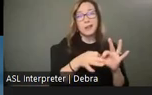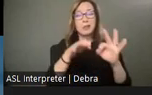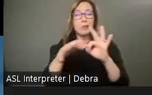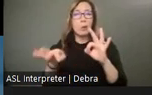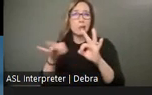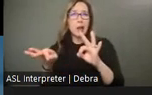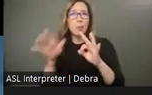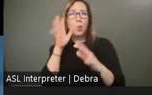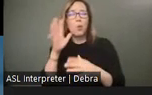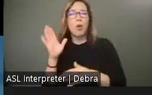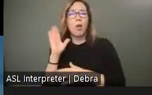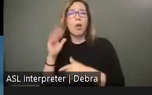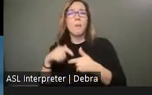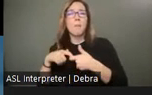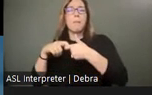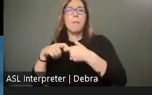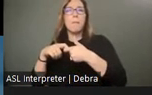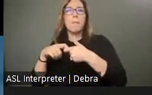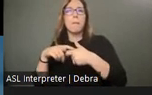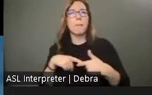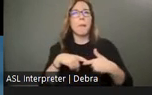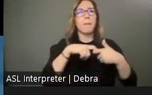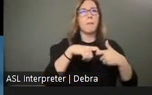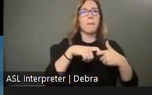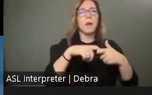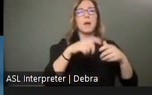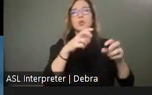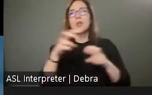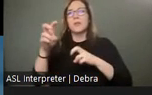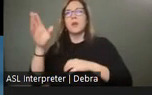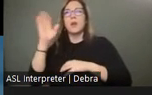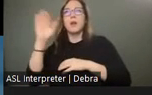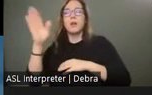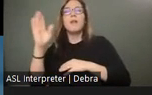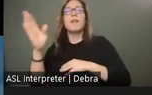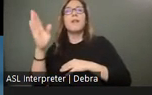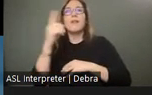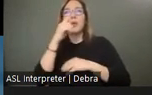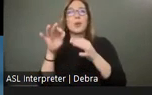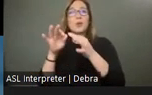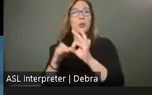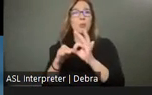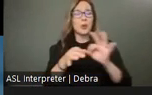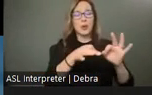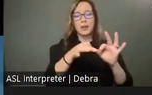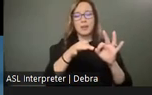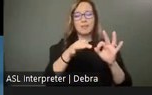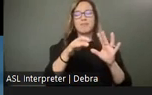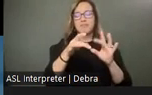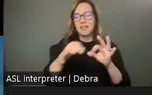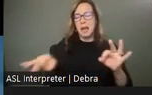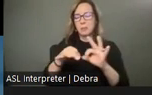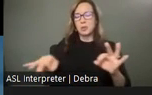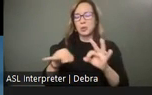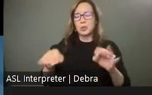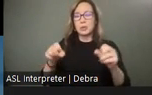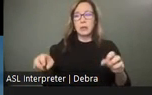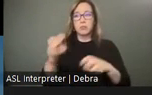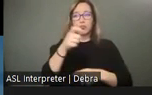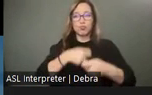remarks, presentation, and the transitions between speakers to allow our interpreters and captioners adequate time to rotate during